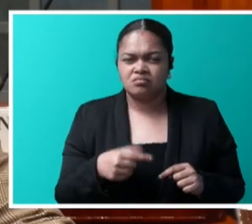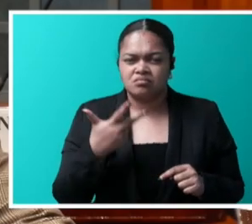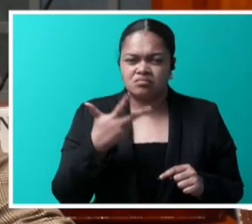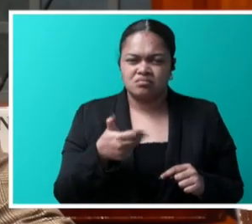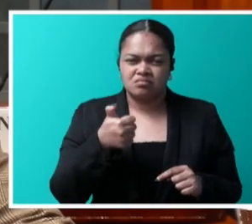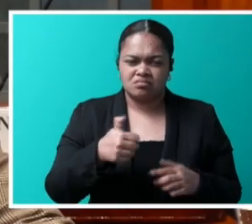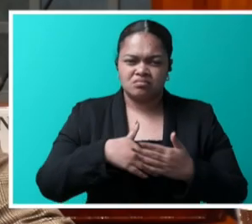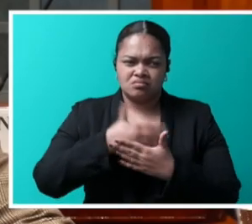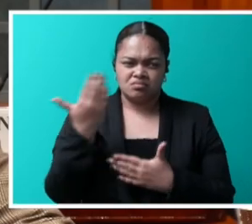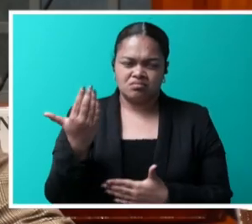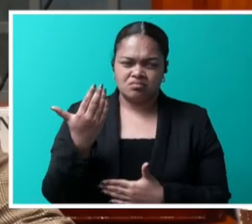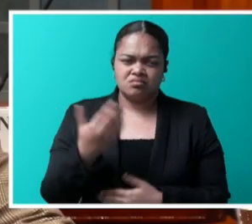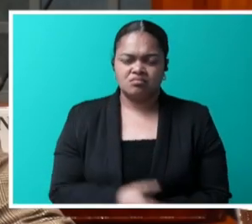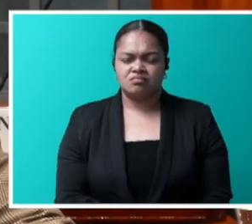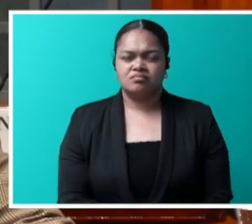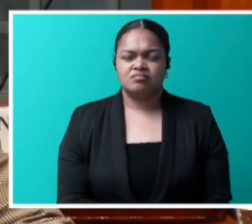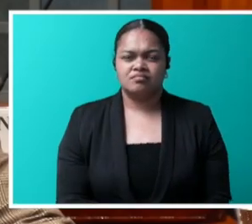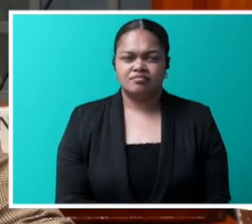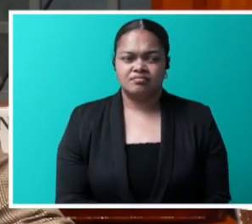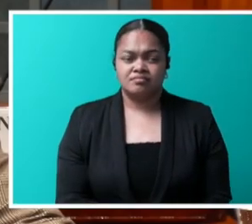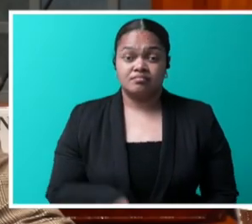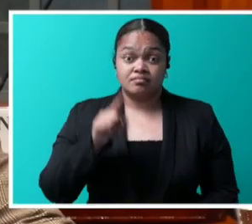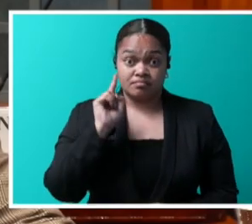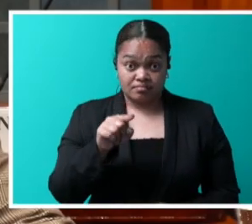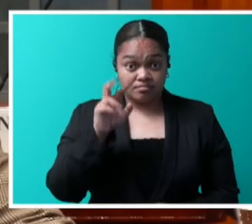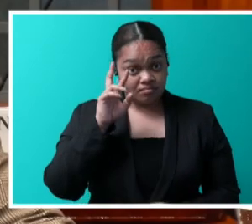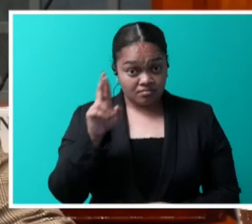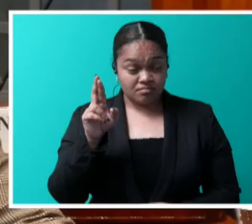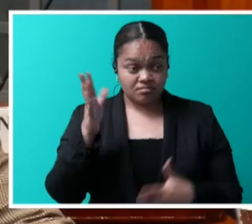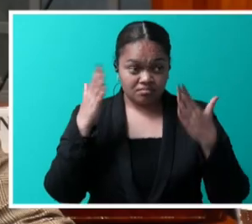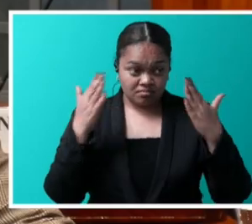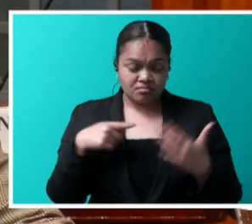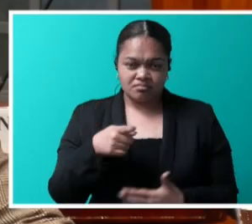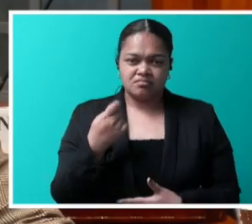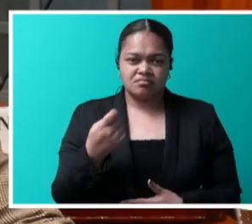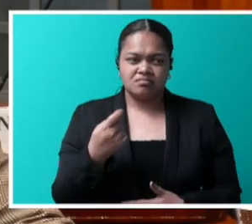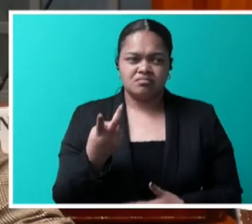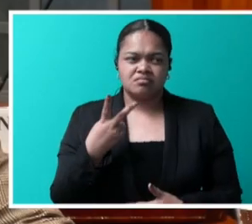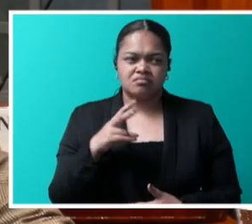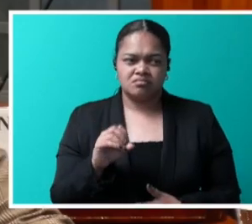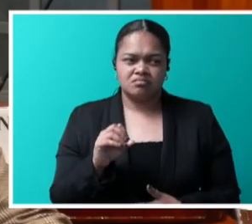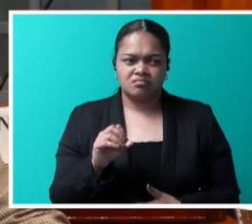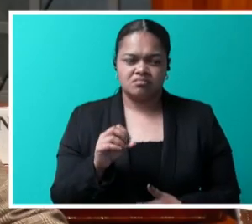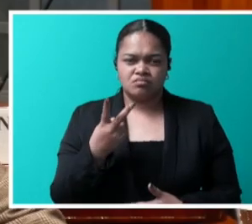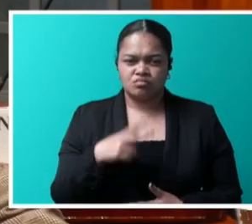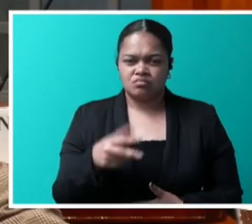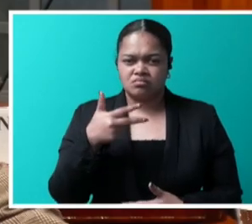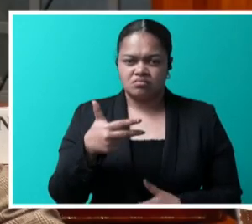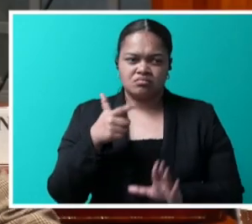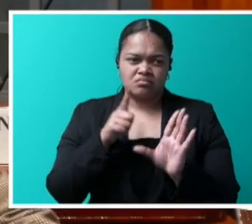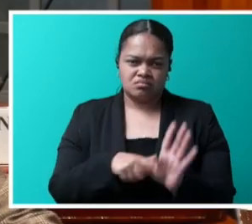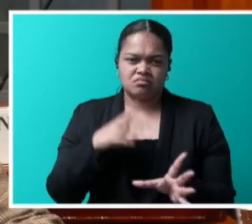7,086 days to complete. That, Mr. Speaker, is nearly 28 years altogether.